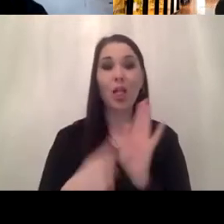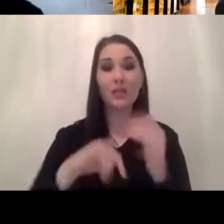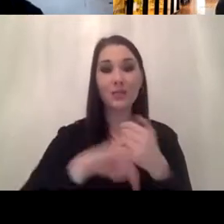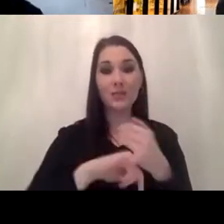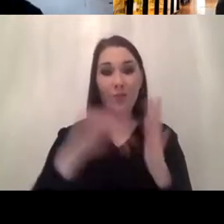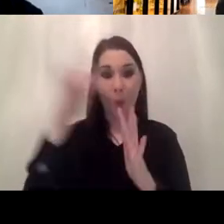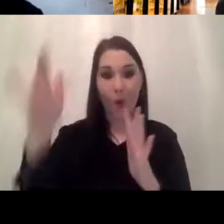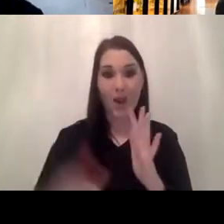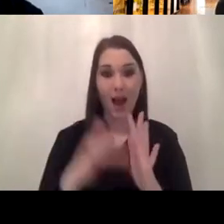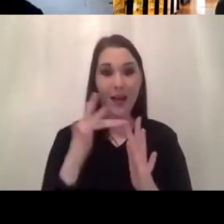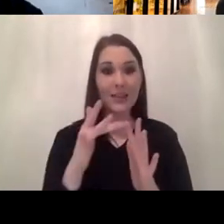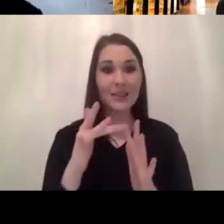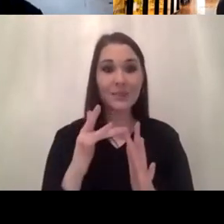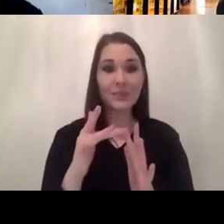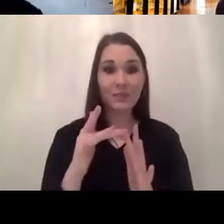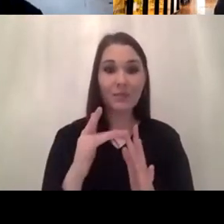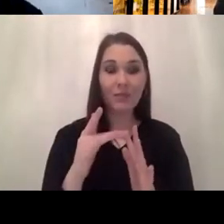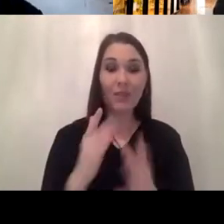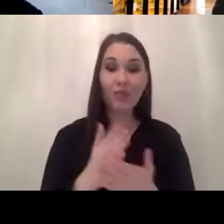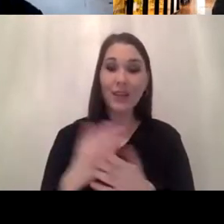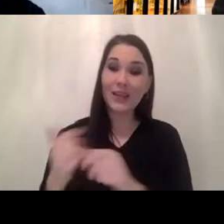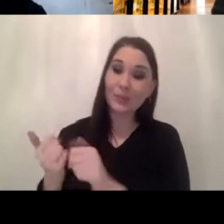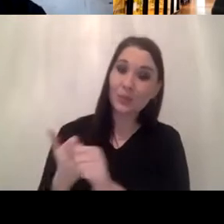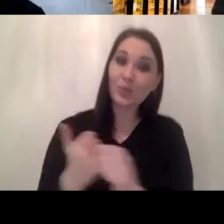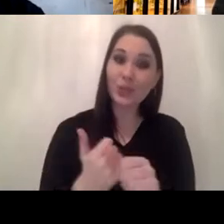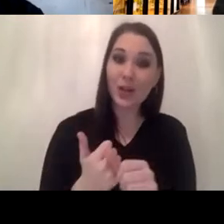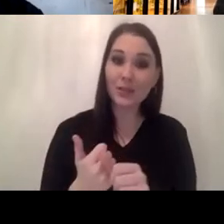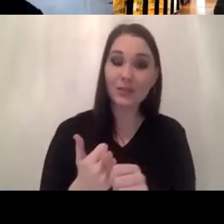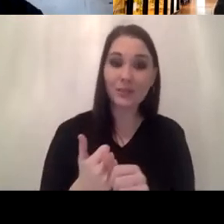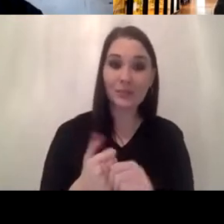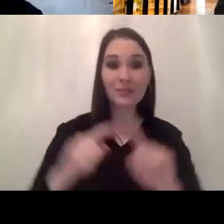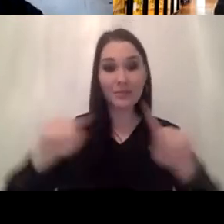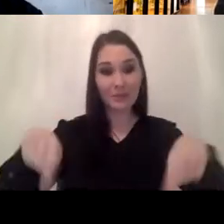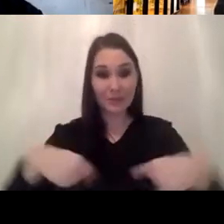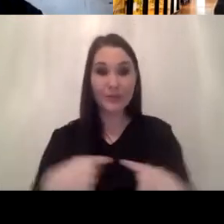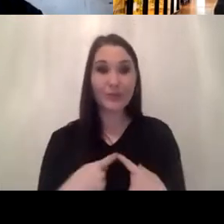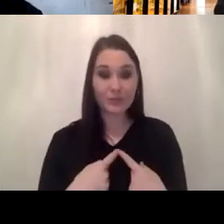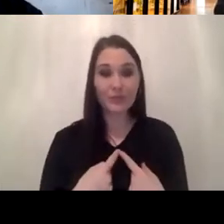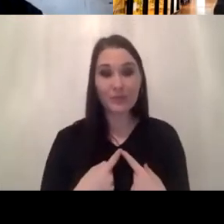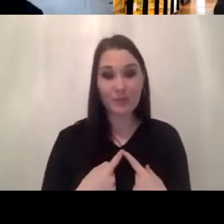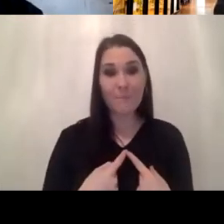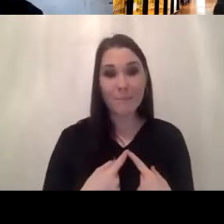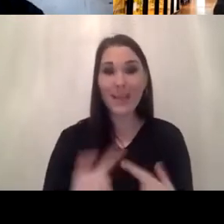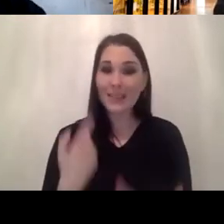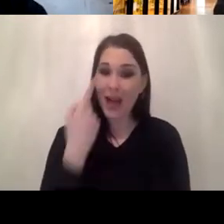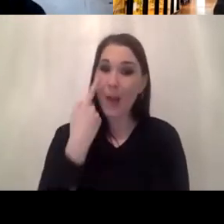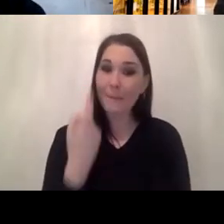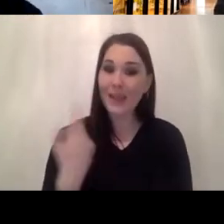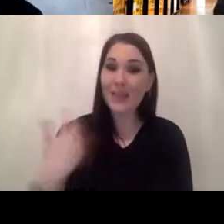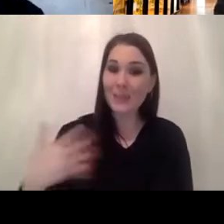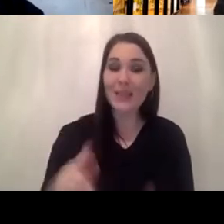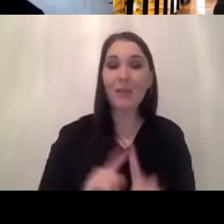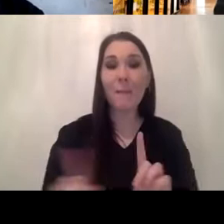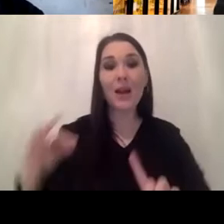by working home has really pushed us to more of these collaborative tools. And there's a cost that comes with that, with us not being in the same room, but there are some benefits as